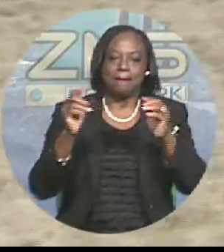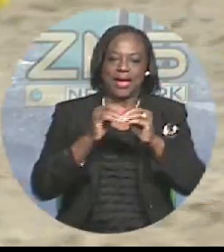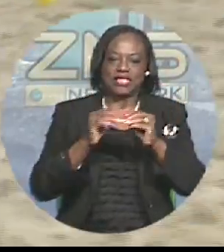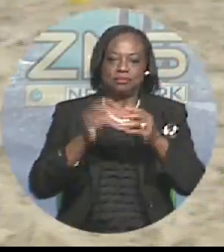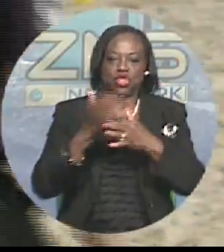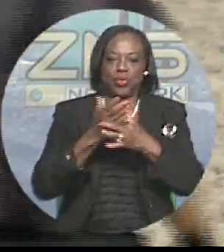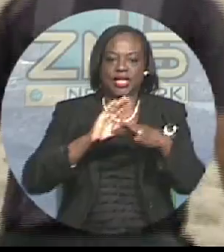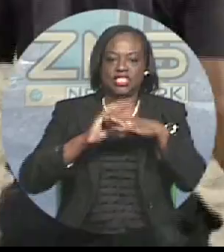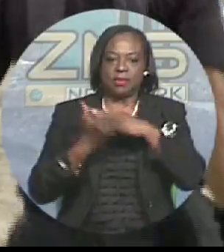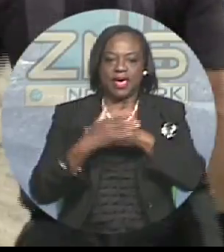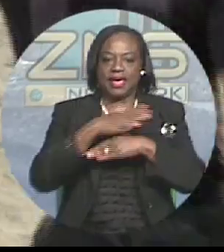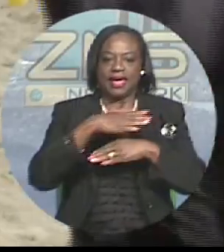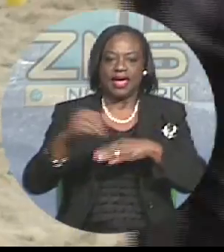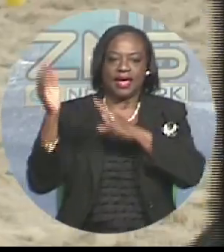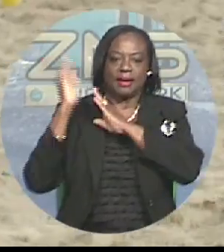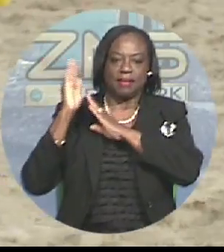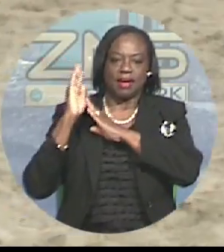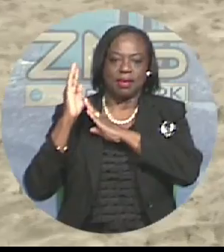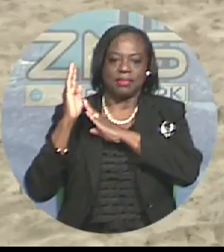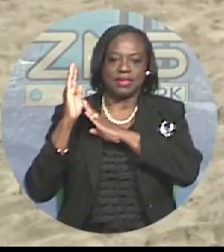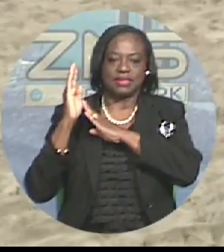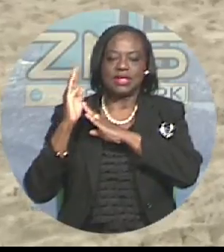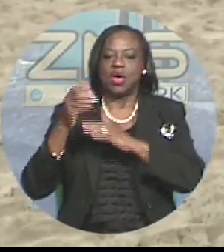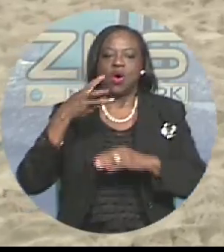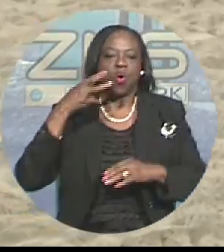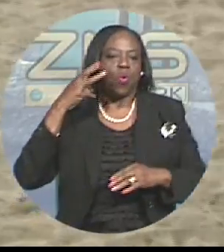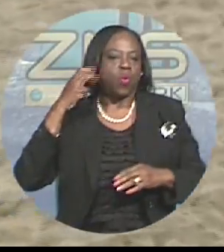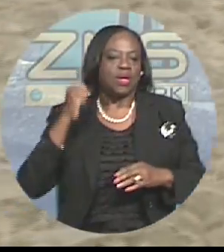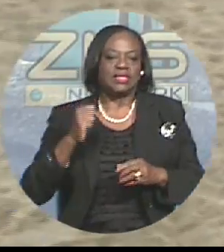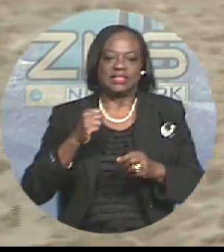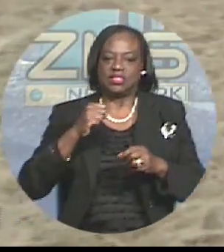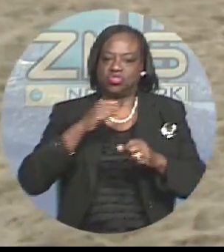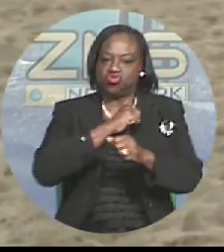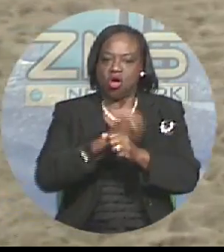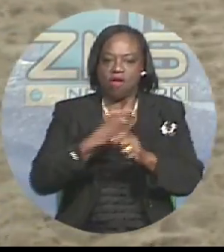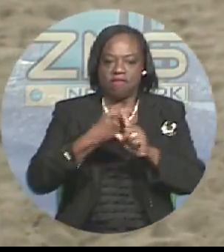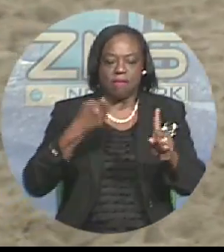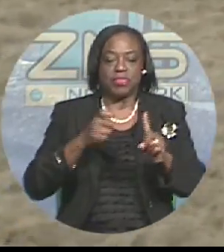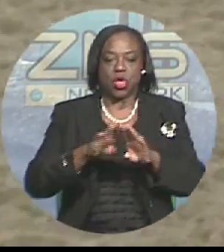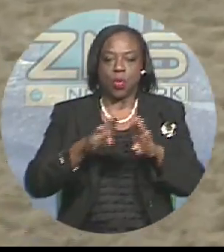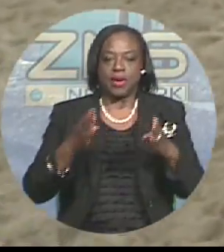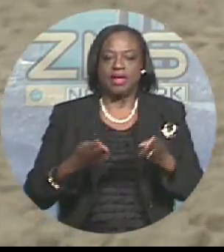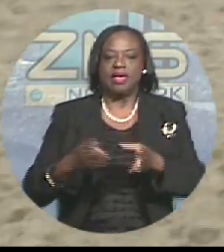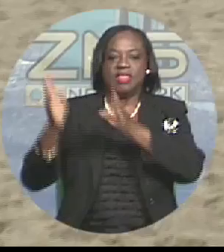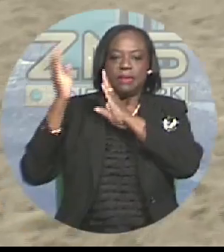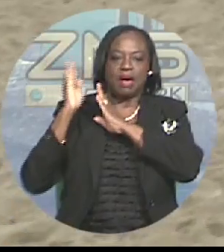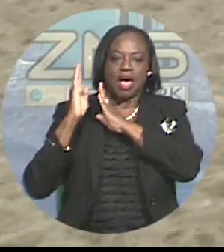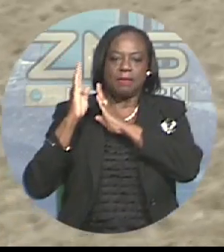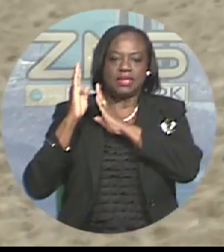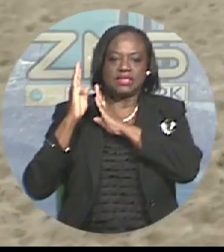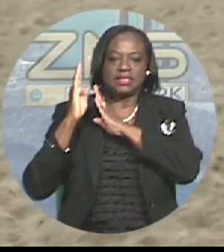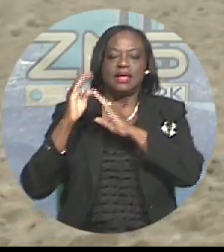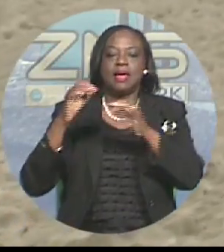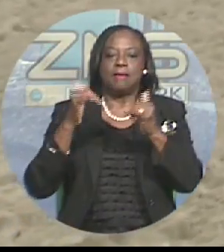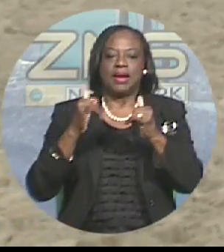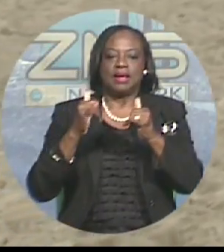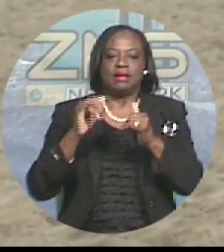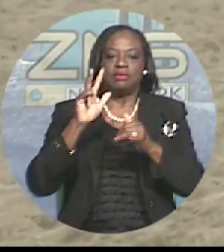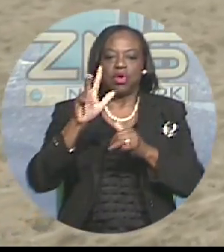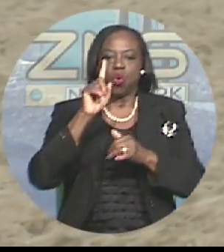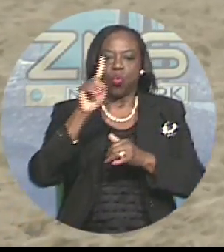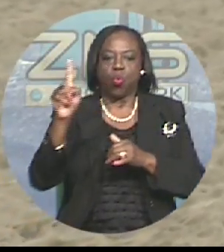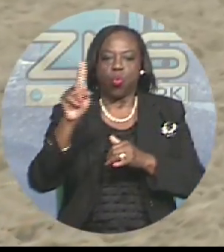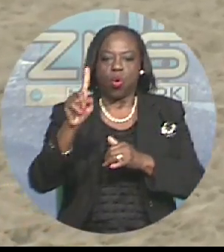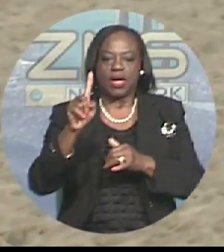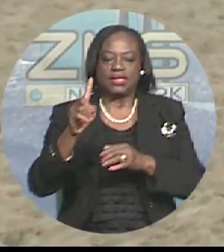Bahamas and the Reggae boys of Jamaica was intense from the opening kick. The Bahamas opted to play a 3-1 defense against Jamaica,